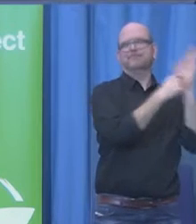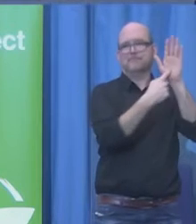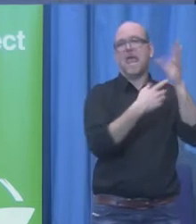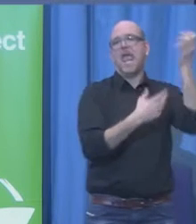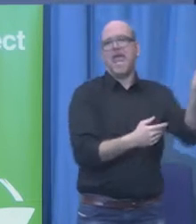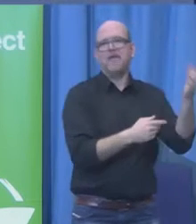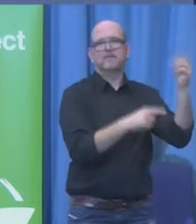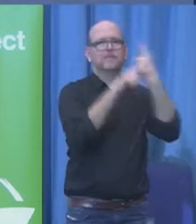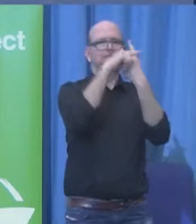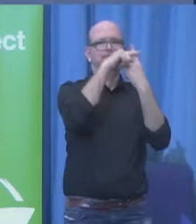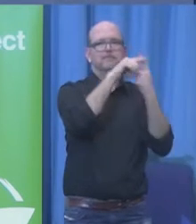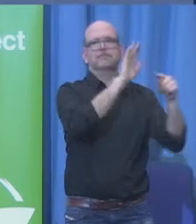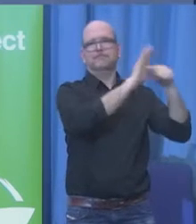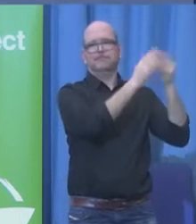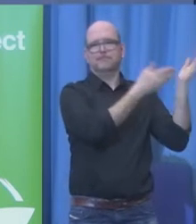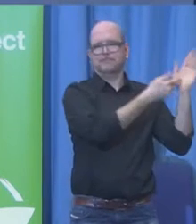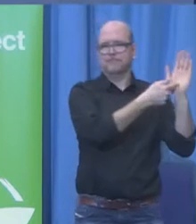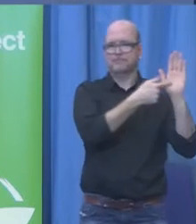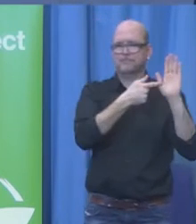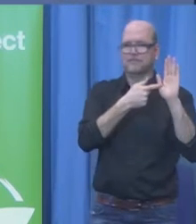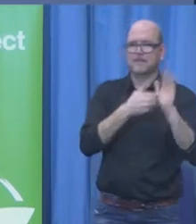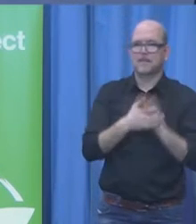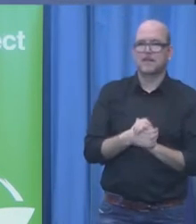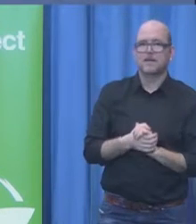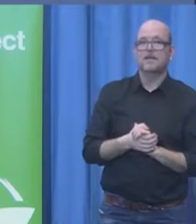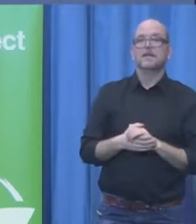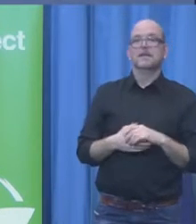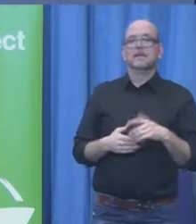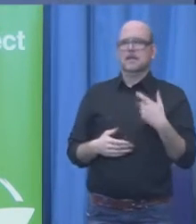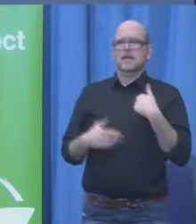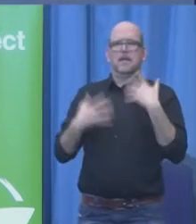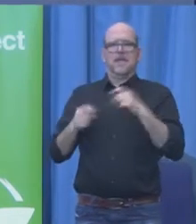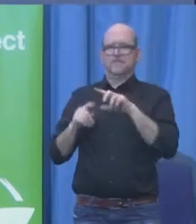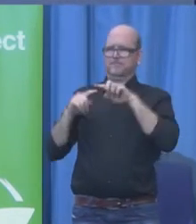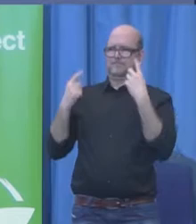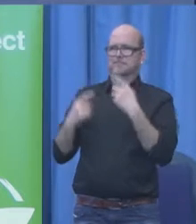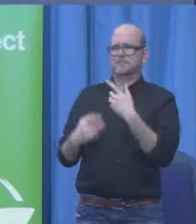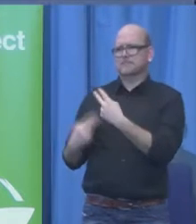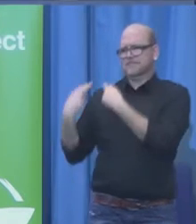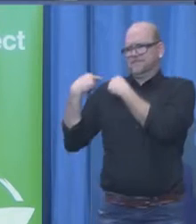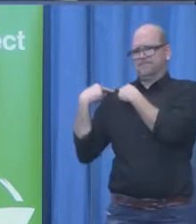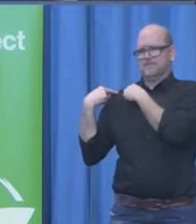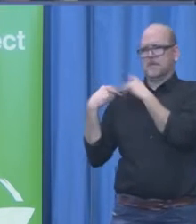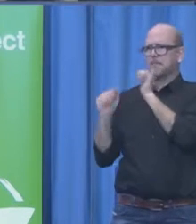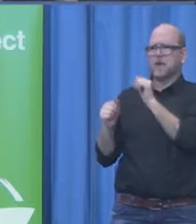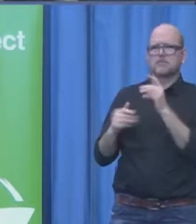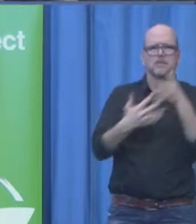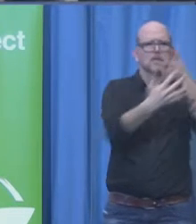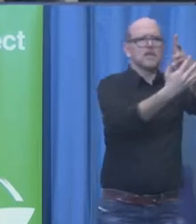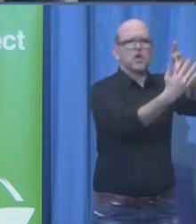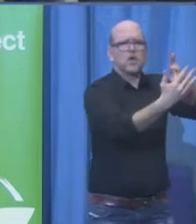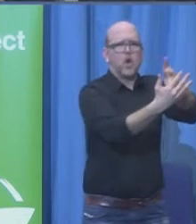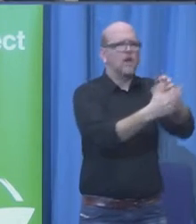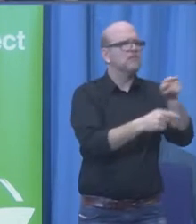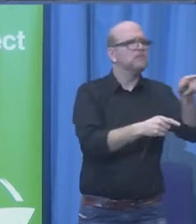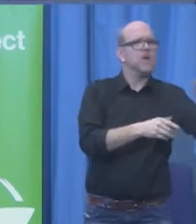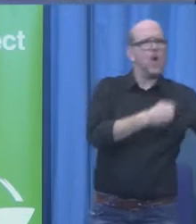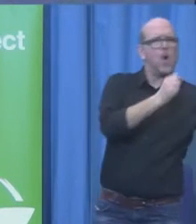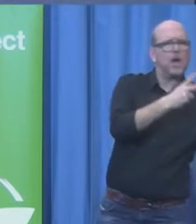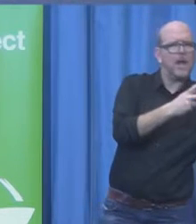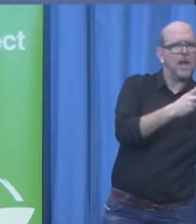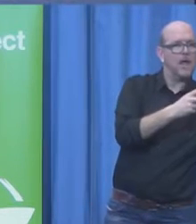proper implementation at national level. This is, for example, the directive that protects persons with disabilities